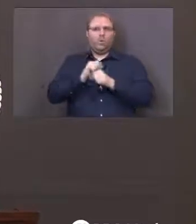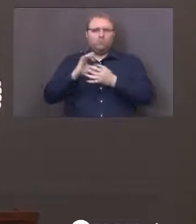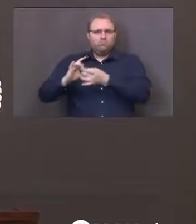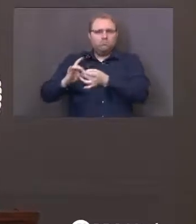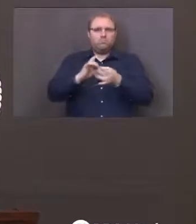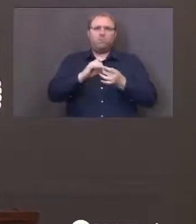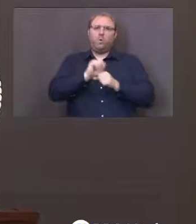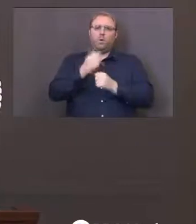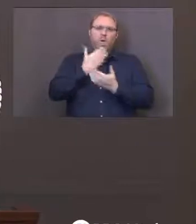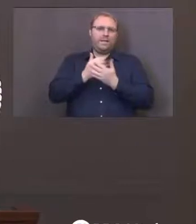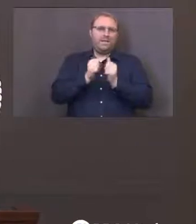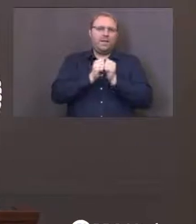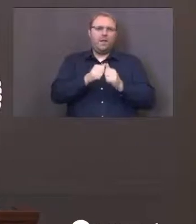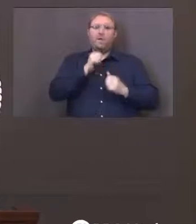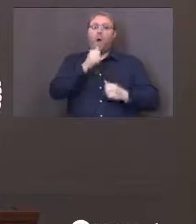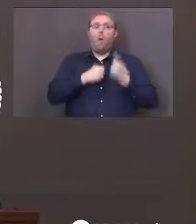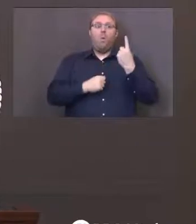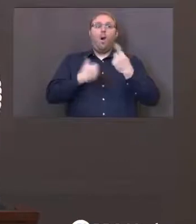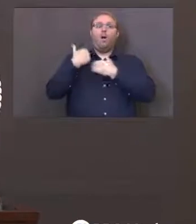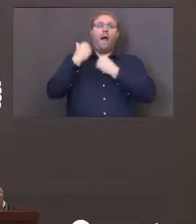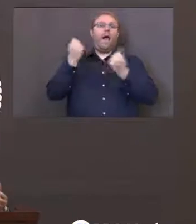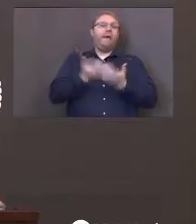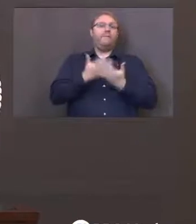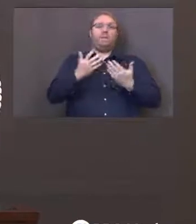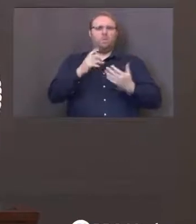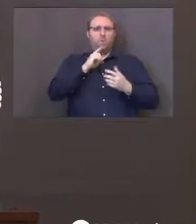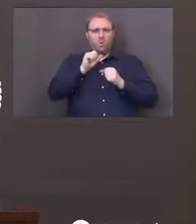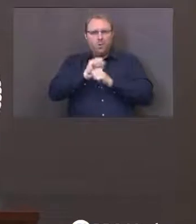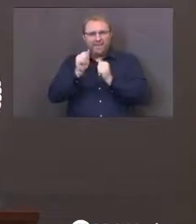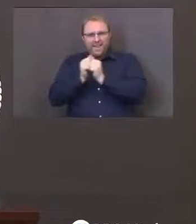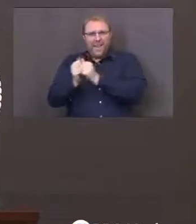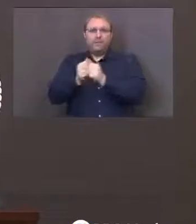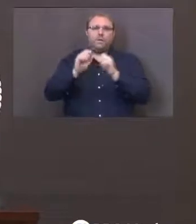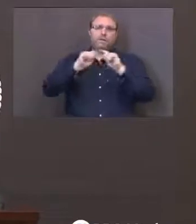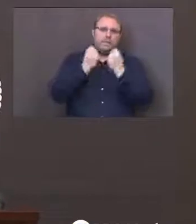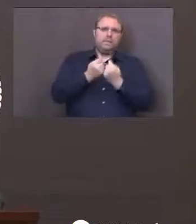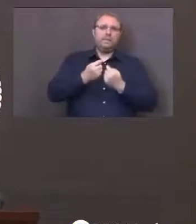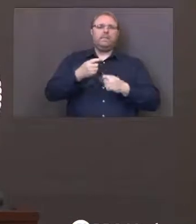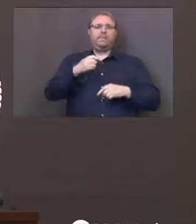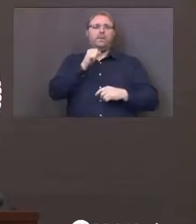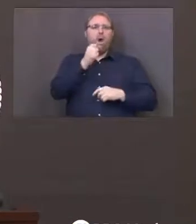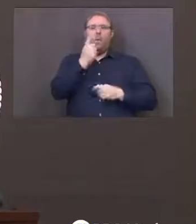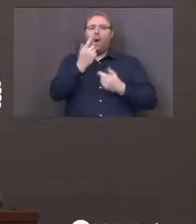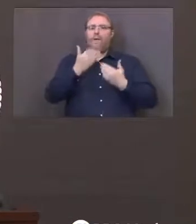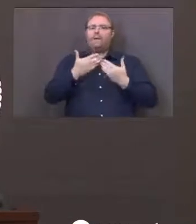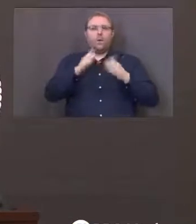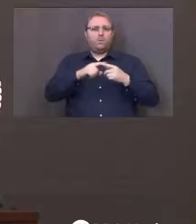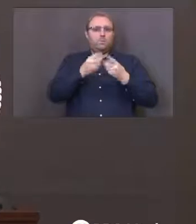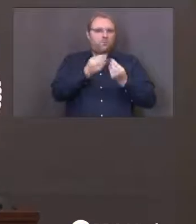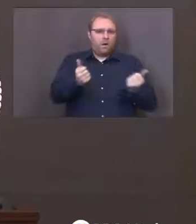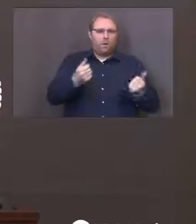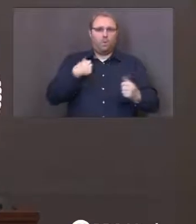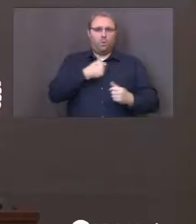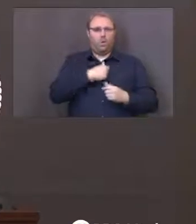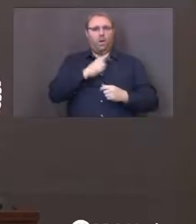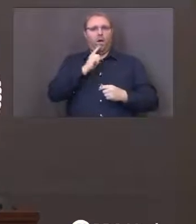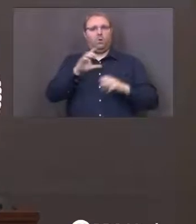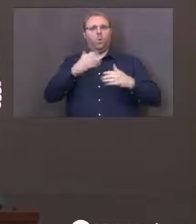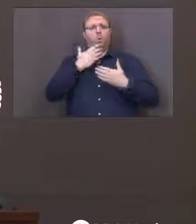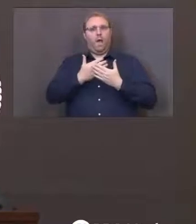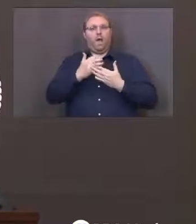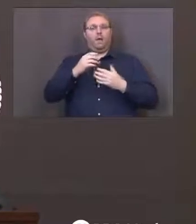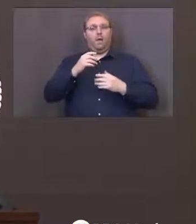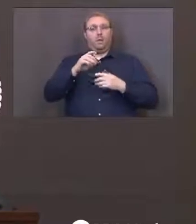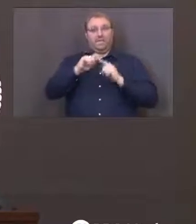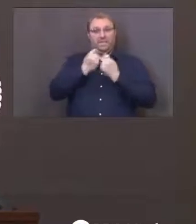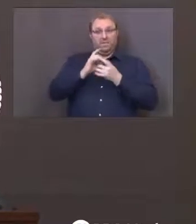as the Lieutenant Governor says. It's not a silver bullet. It's really everything working together in concert. And we're playing a lot better music than most of the states out